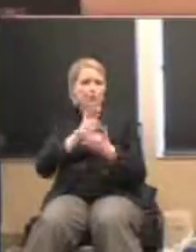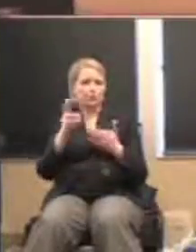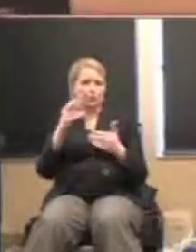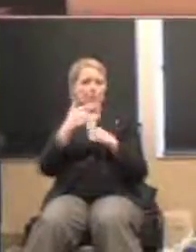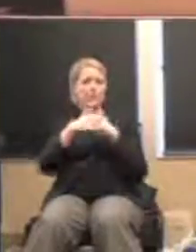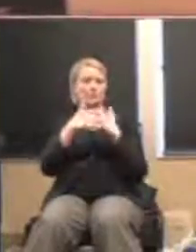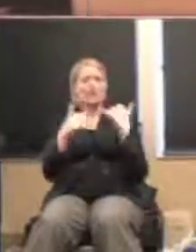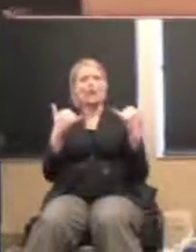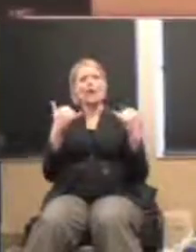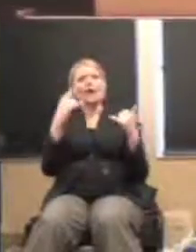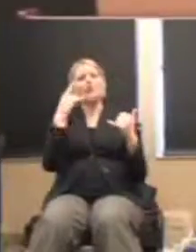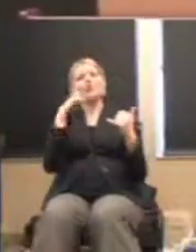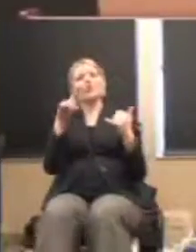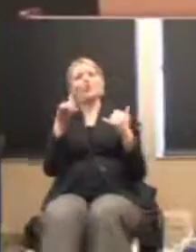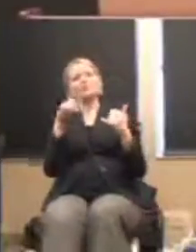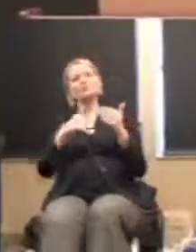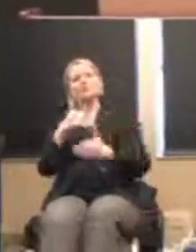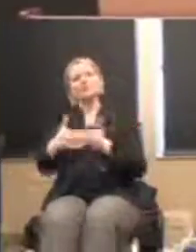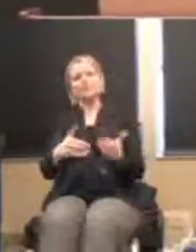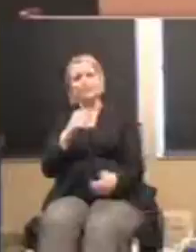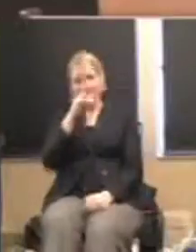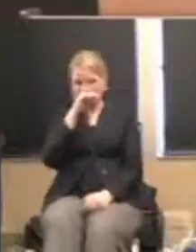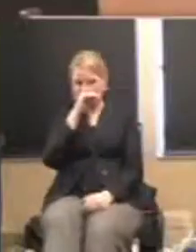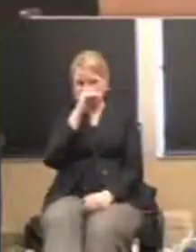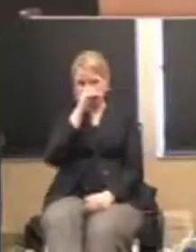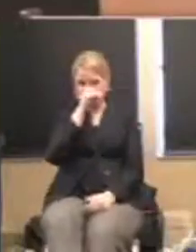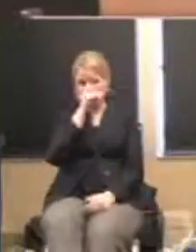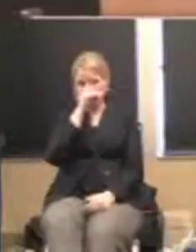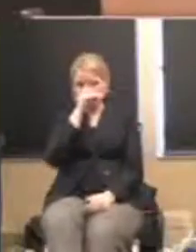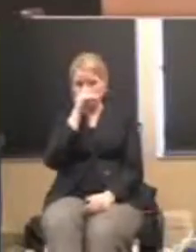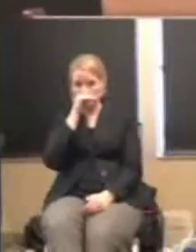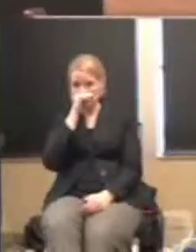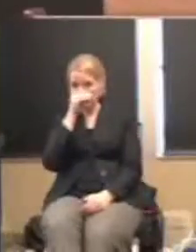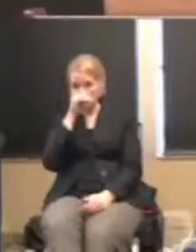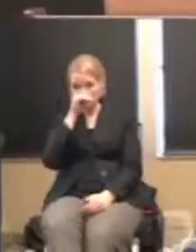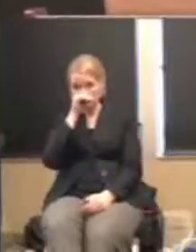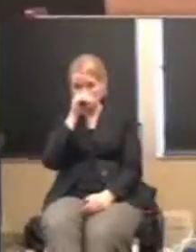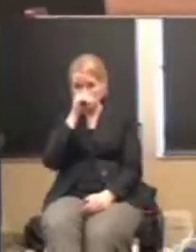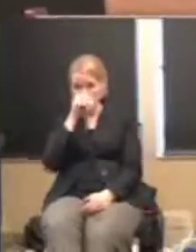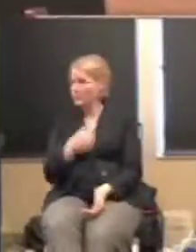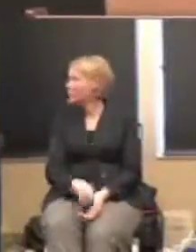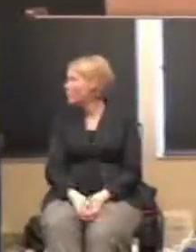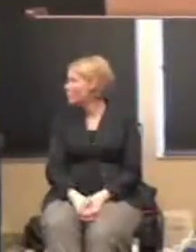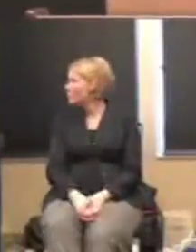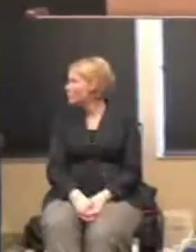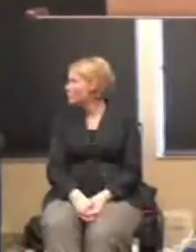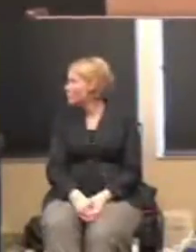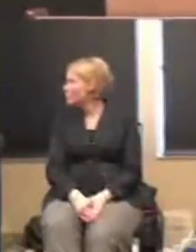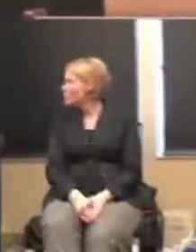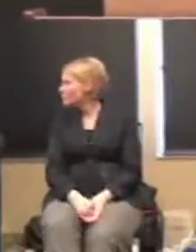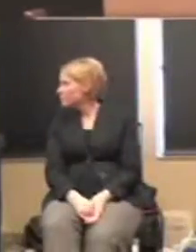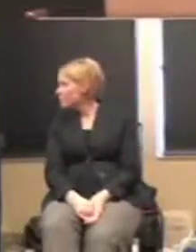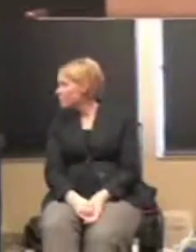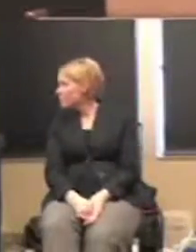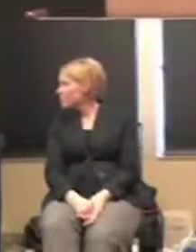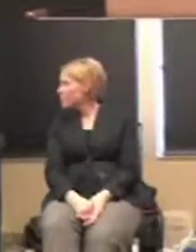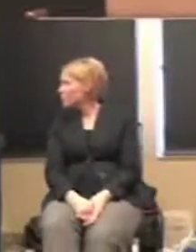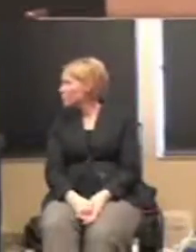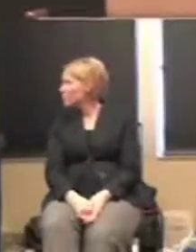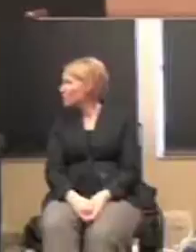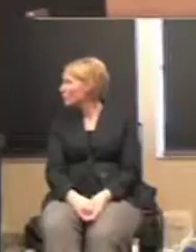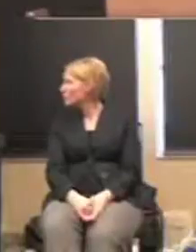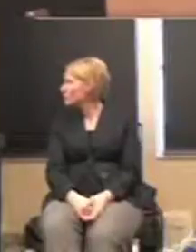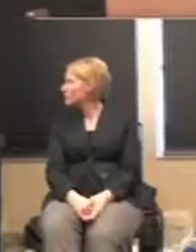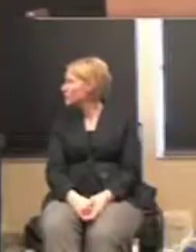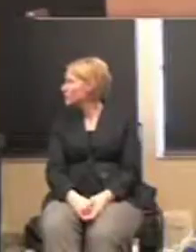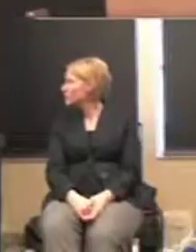right now in terms of step-by-step implementation guides. So, okay. Wonderful. We